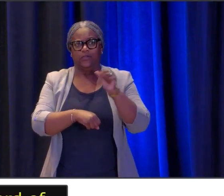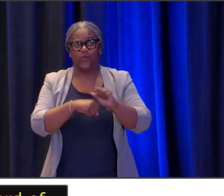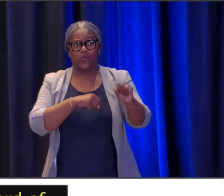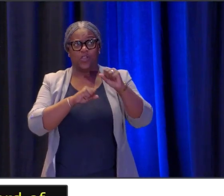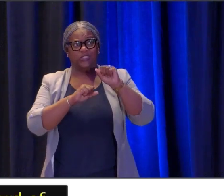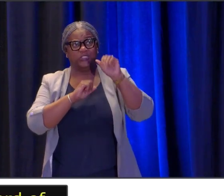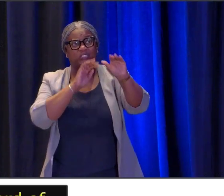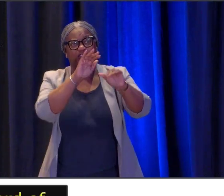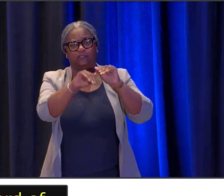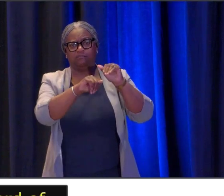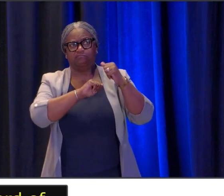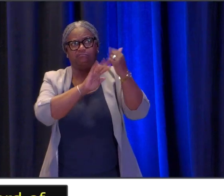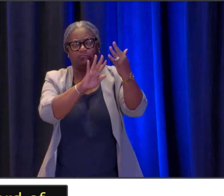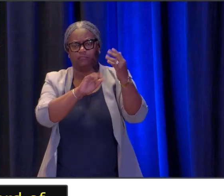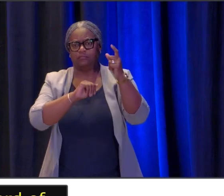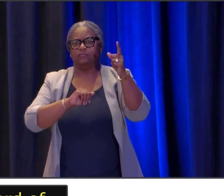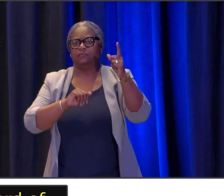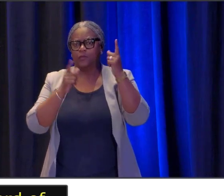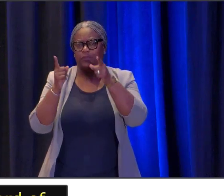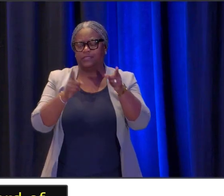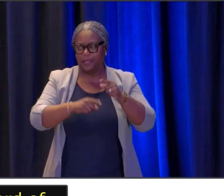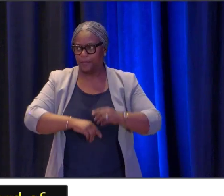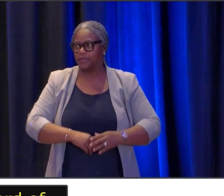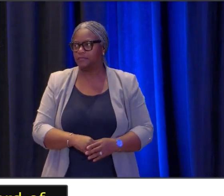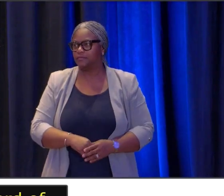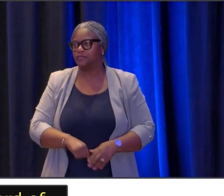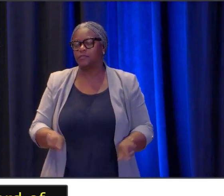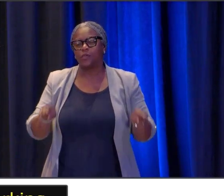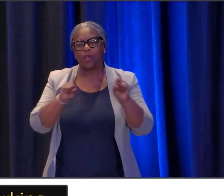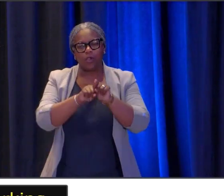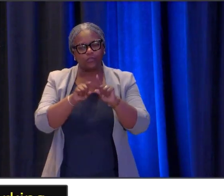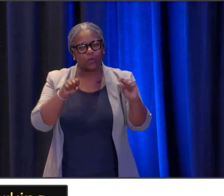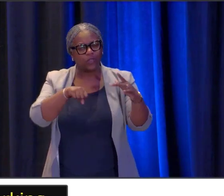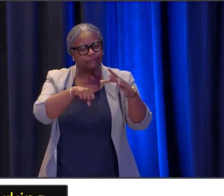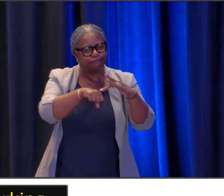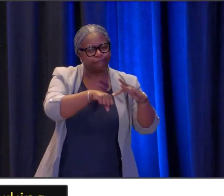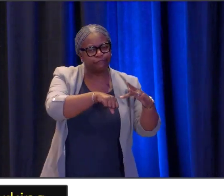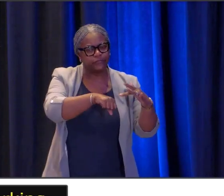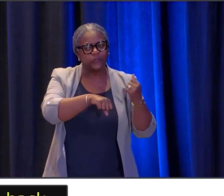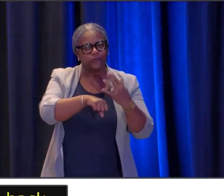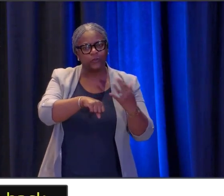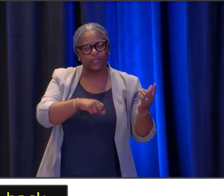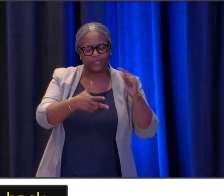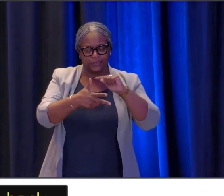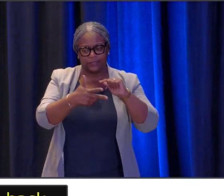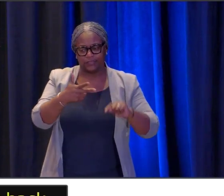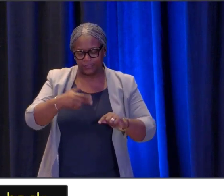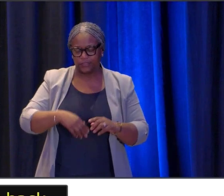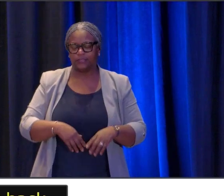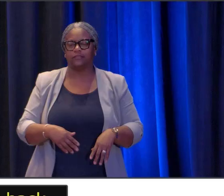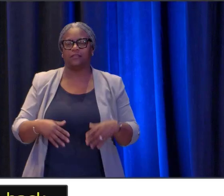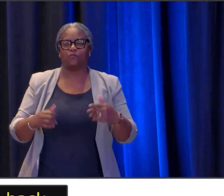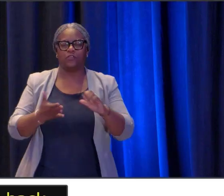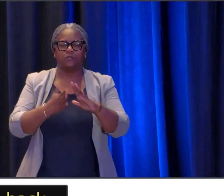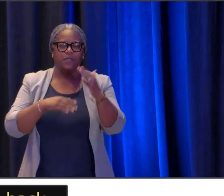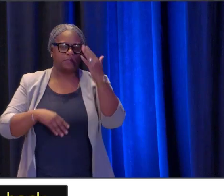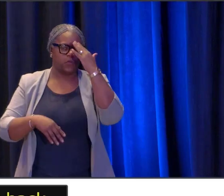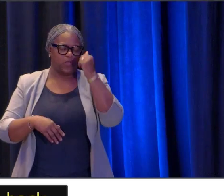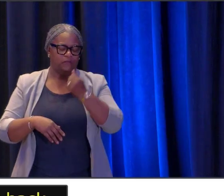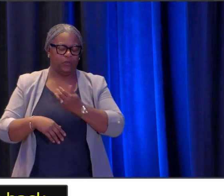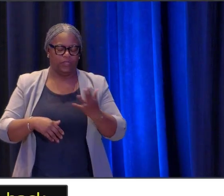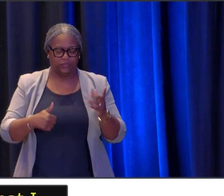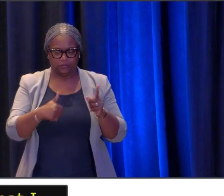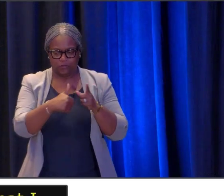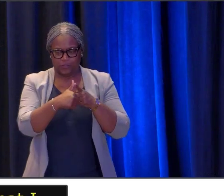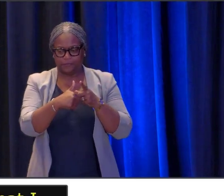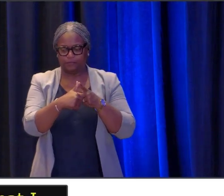fight that. And there's a couple things that I just really want to highlight that and make you aware of. One